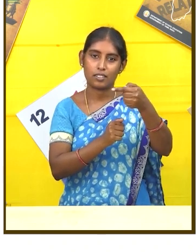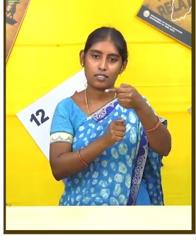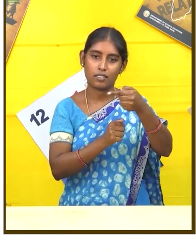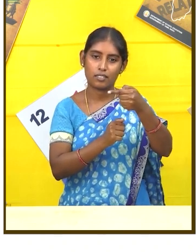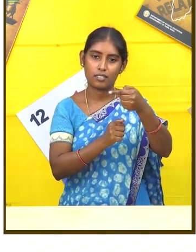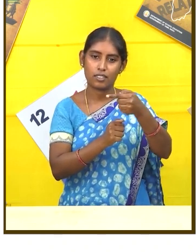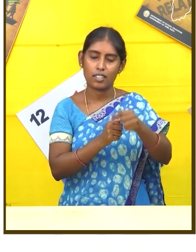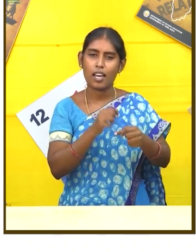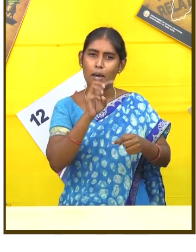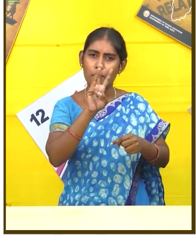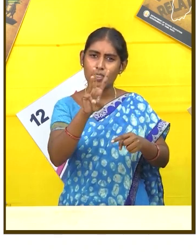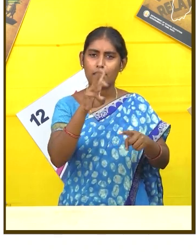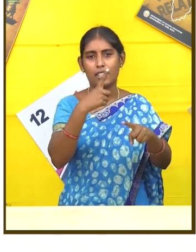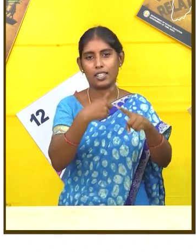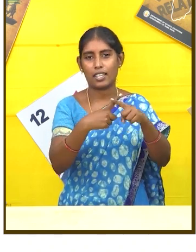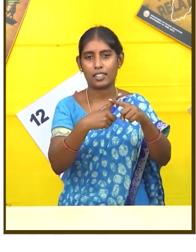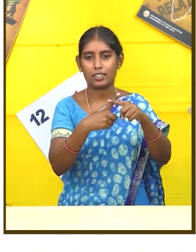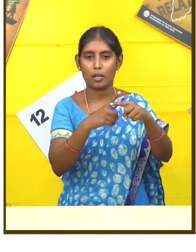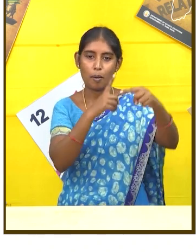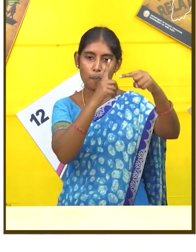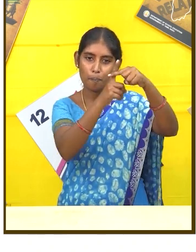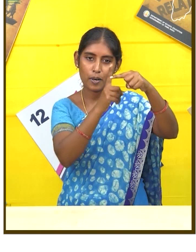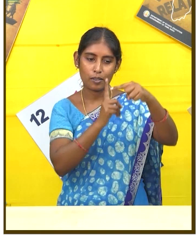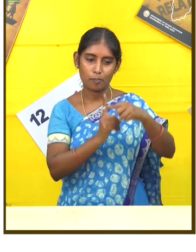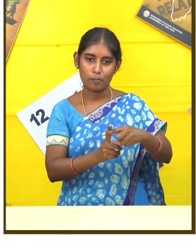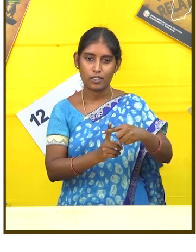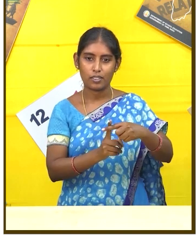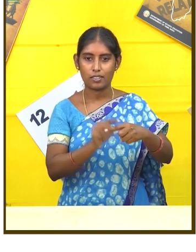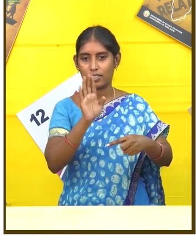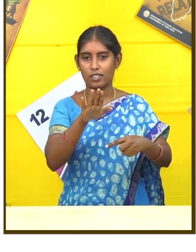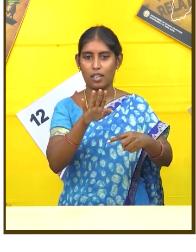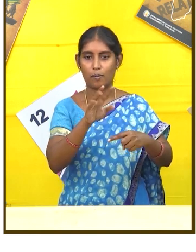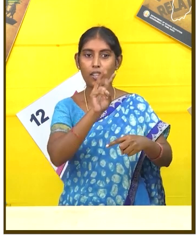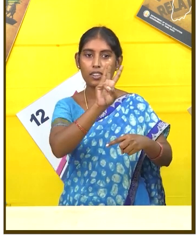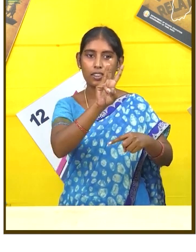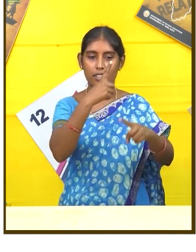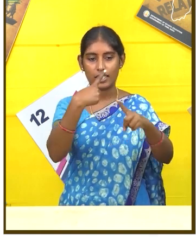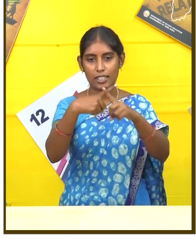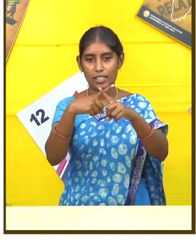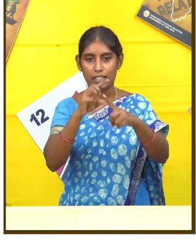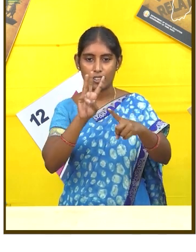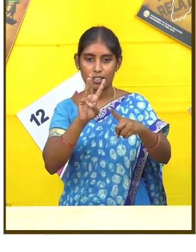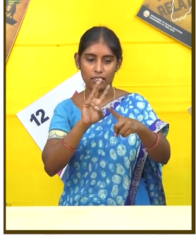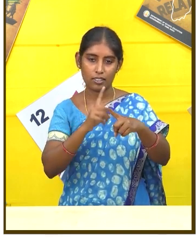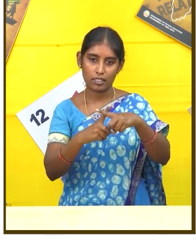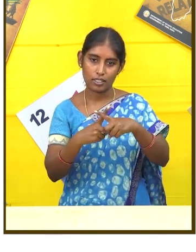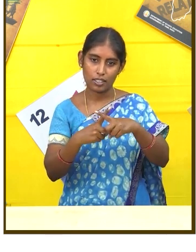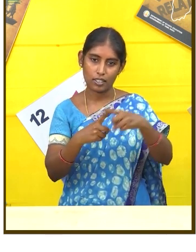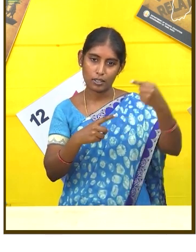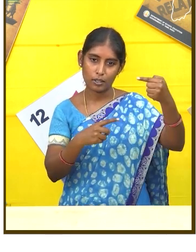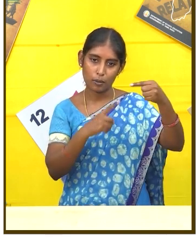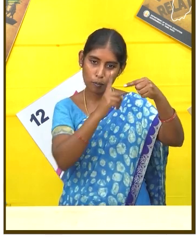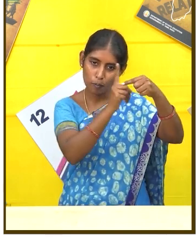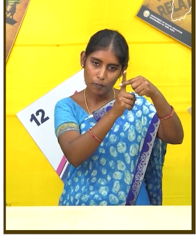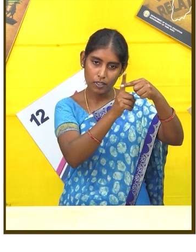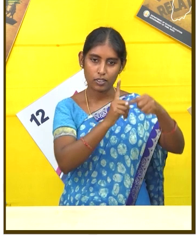y, 3x is plus, and again 4th equation 3x is also plus. Both are having the same sign. So we